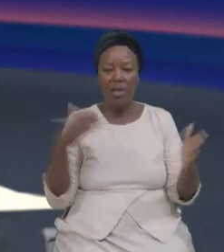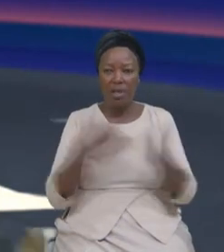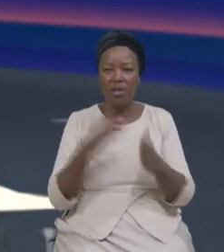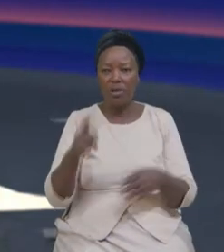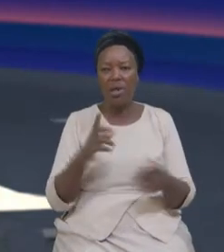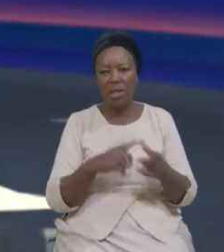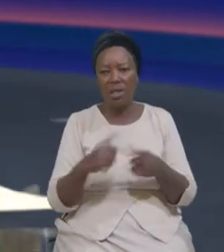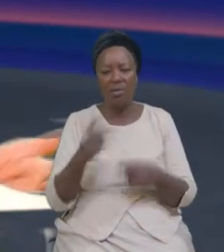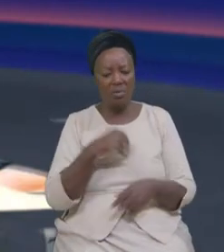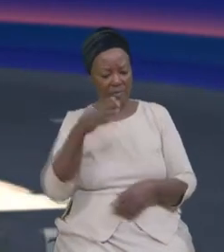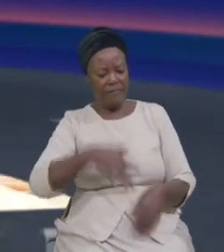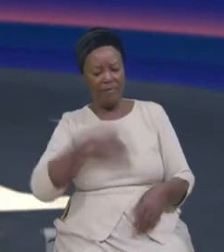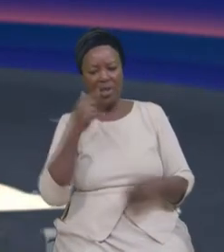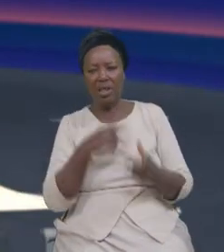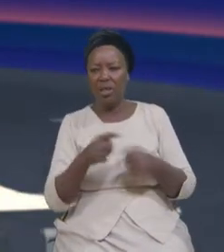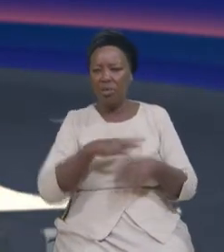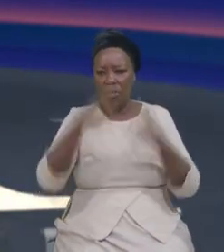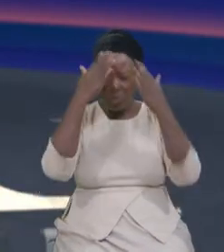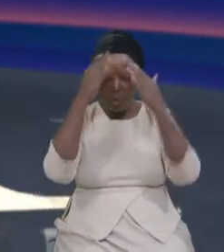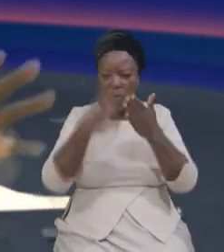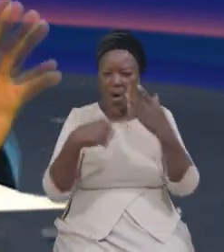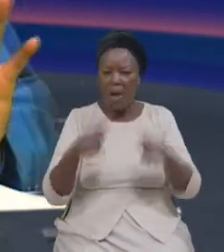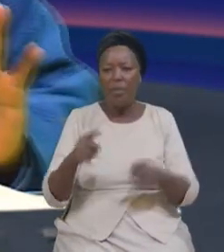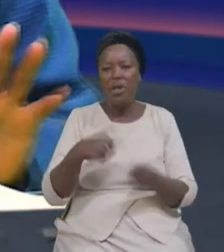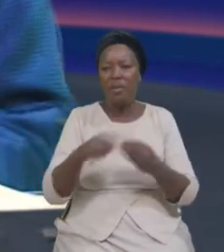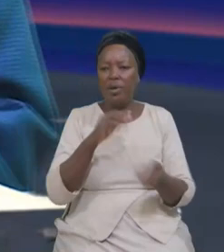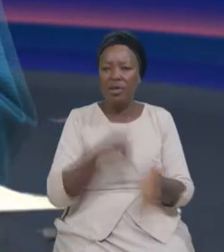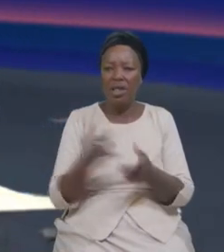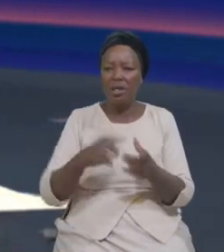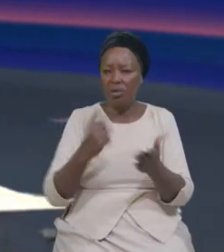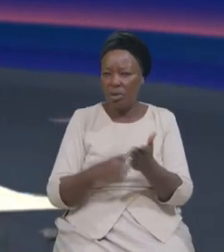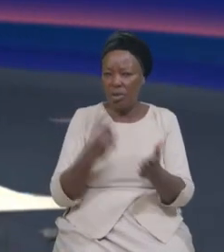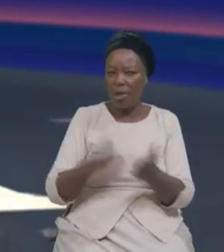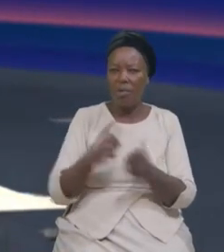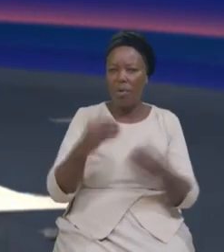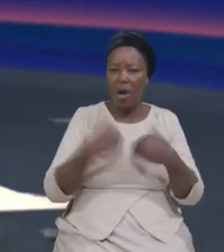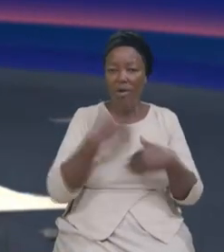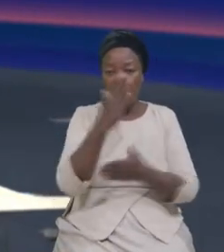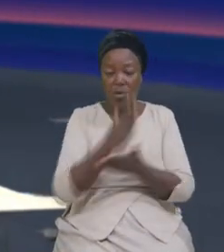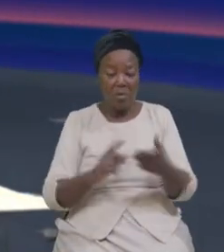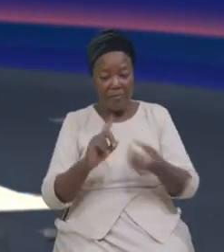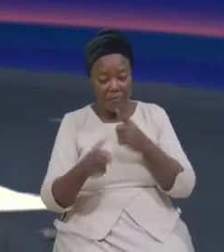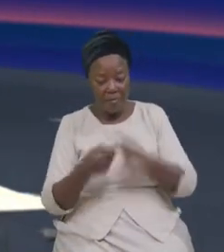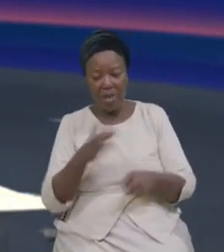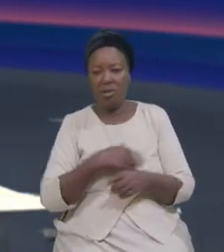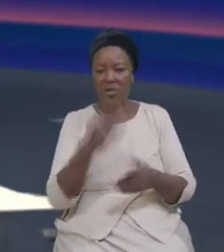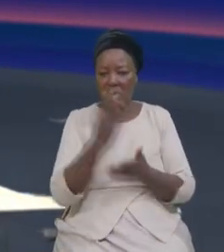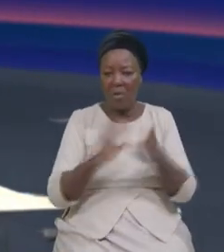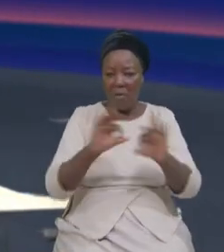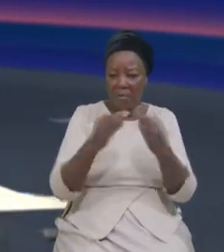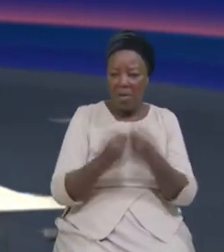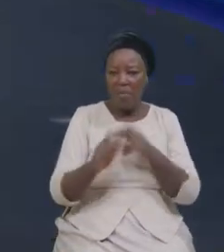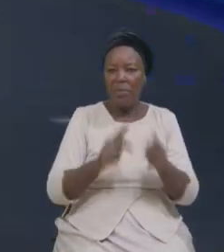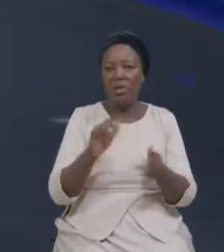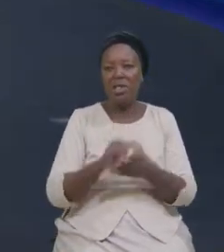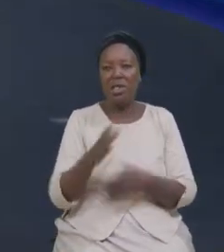and plots against you and you don't know about them, sometimes you have some relative peace. But when some people come to tell you,